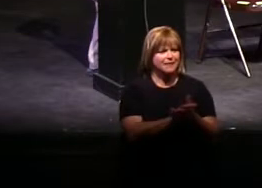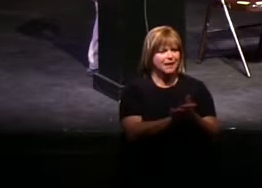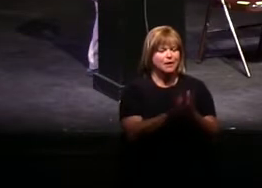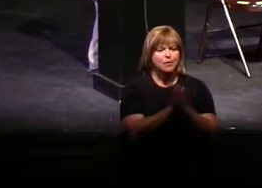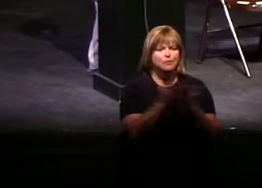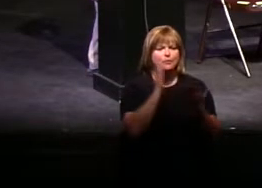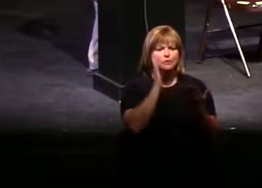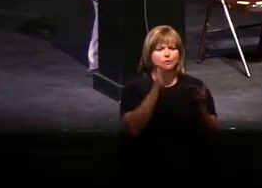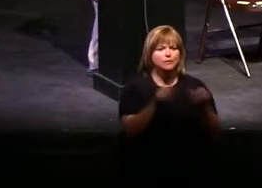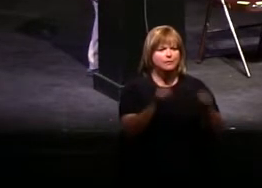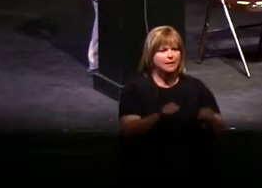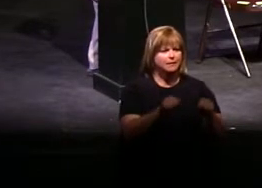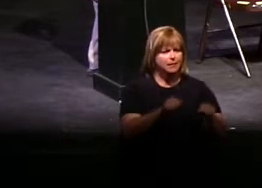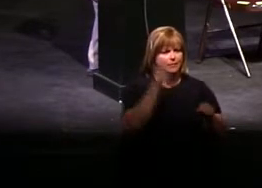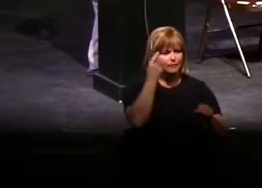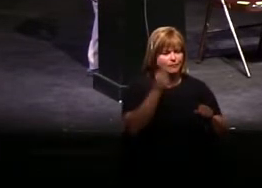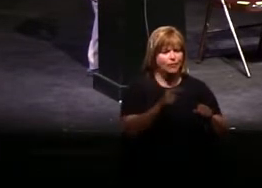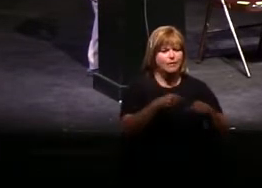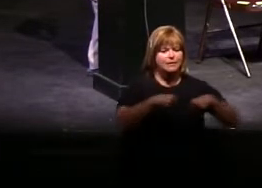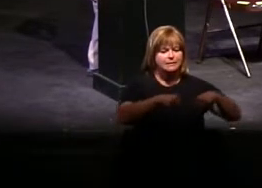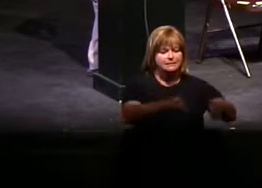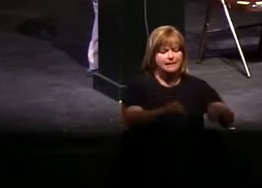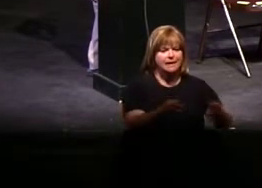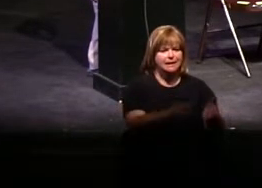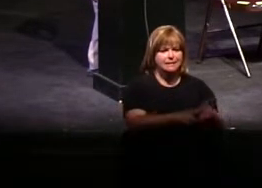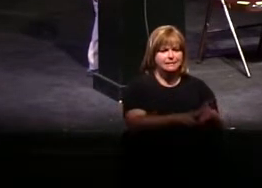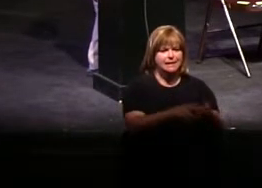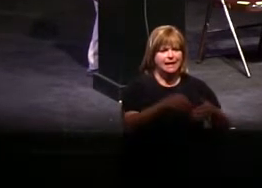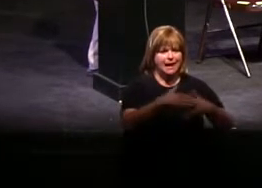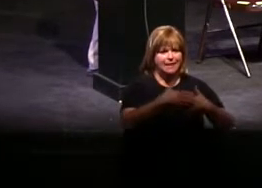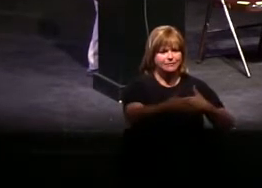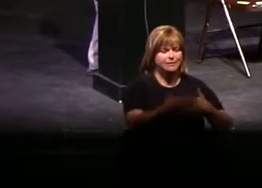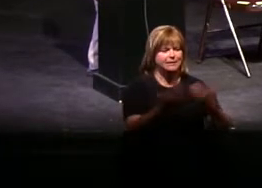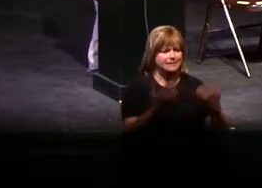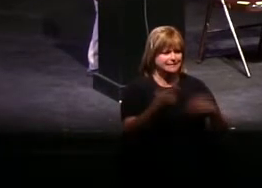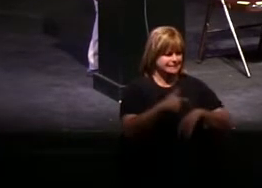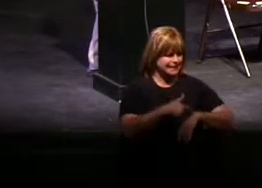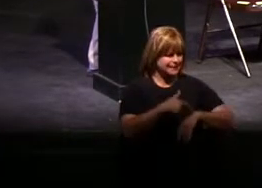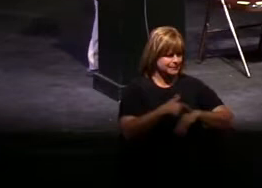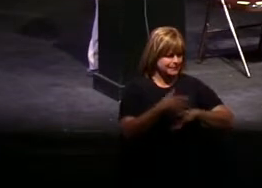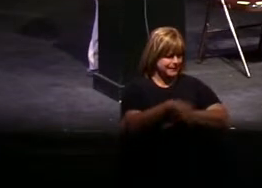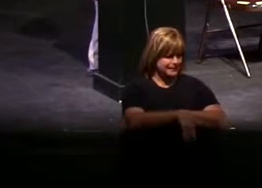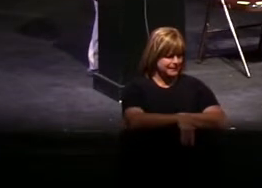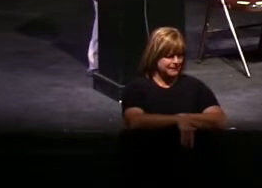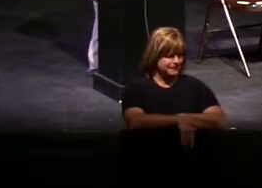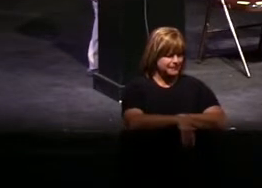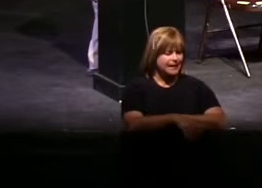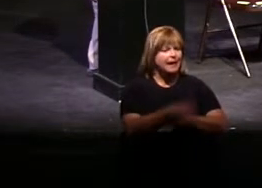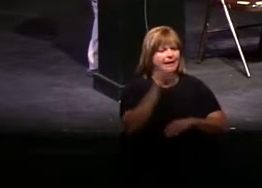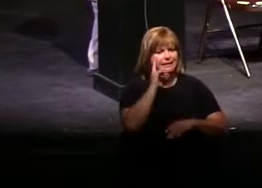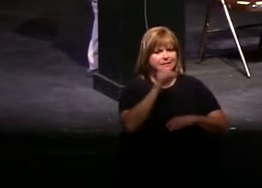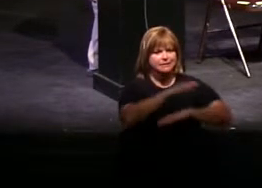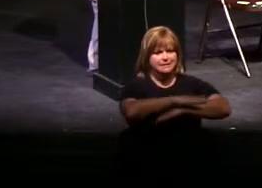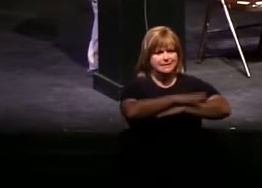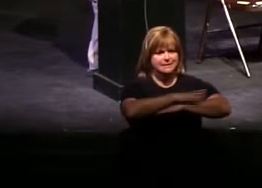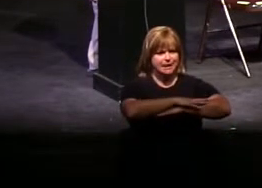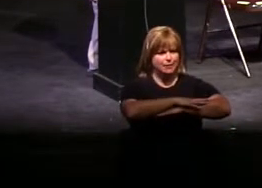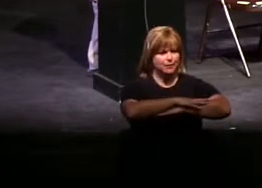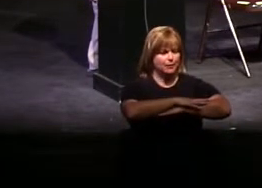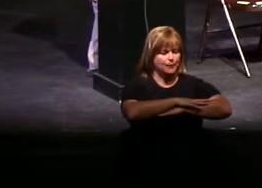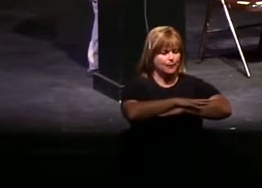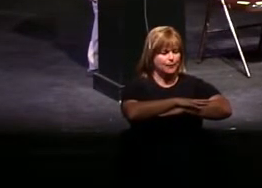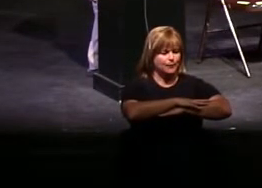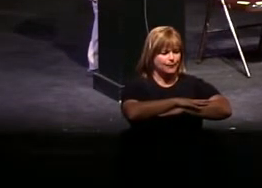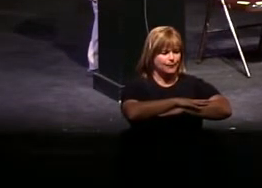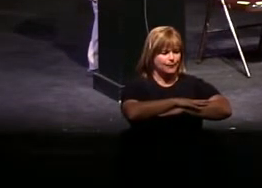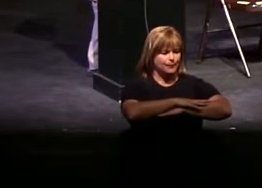be available for sale and signing following the session. In fact, I think Book People has a table right out here, so thanks to Book People